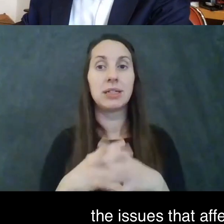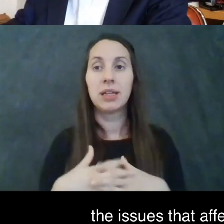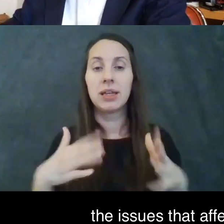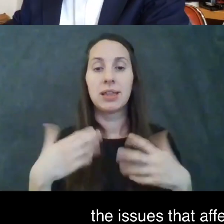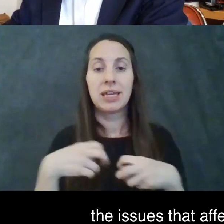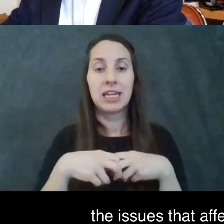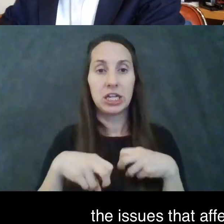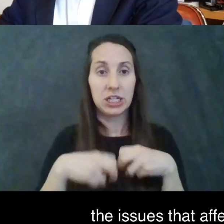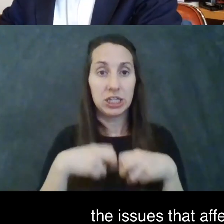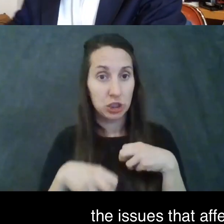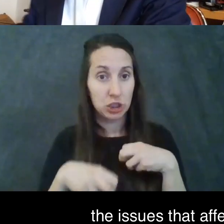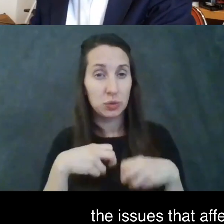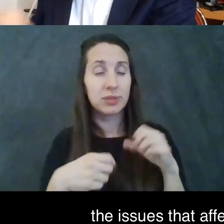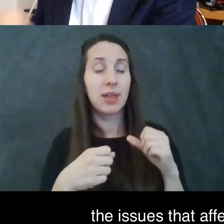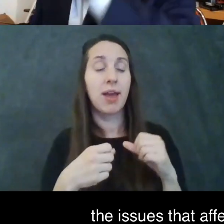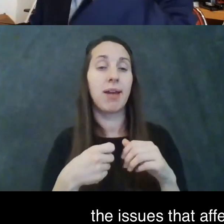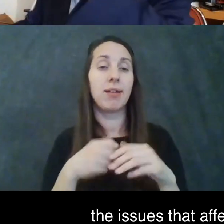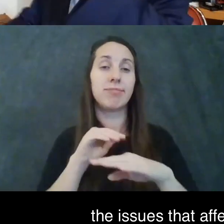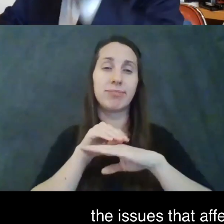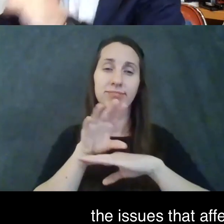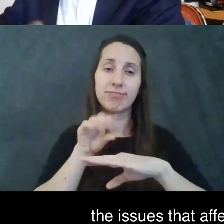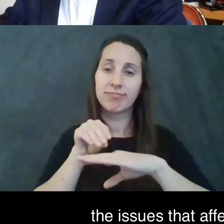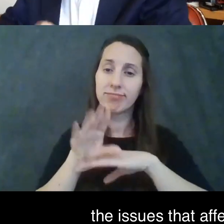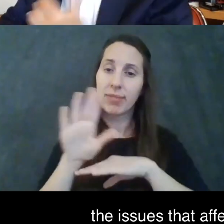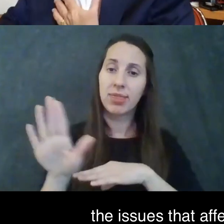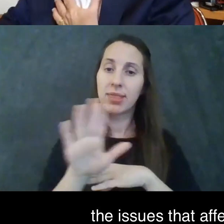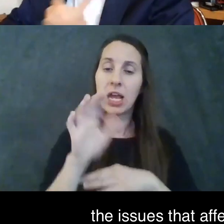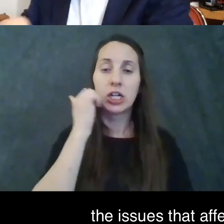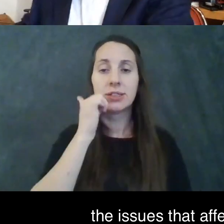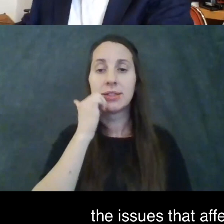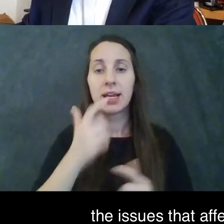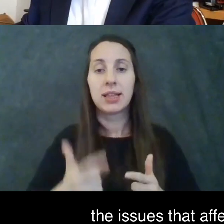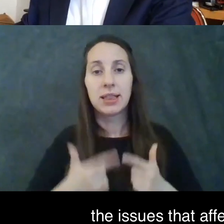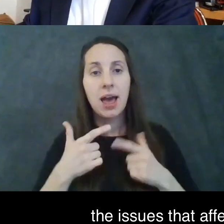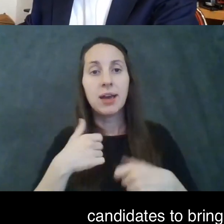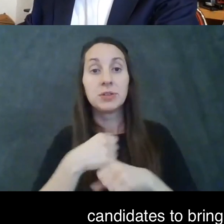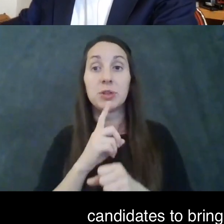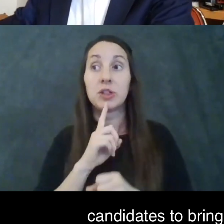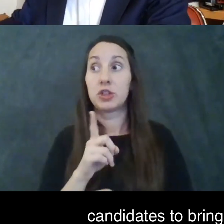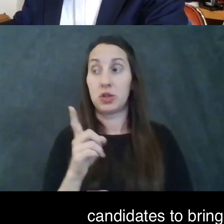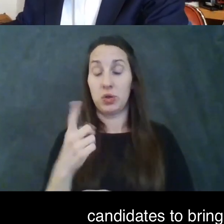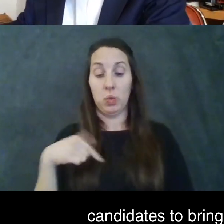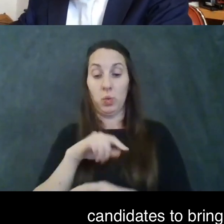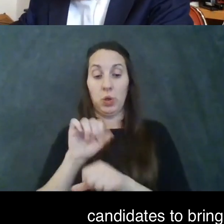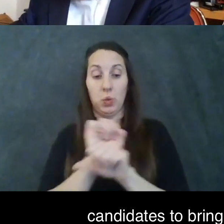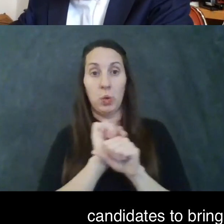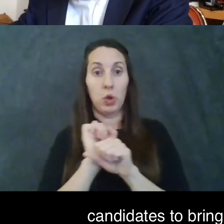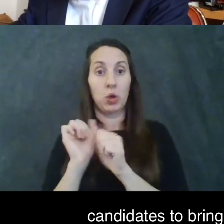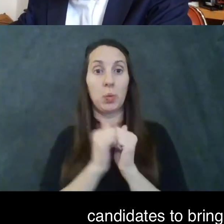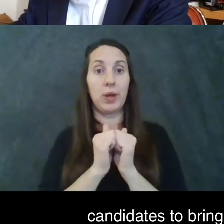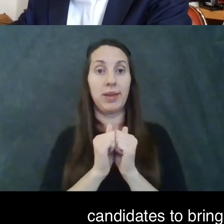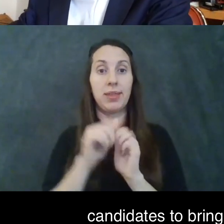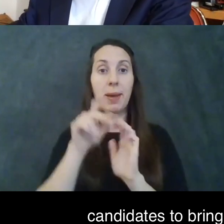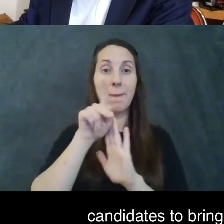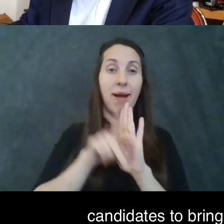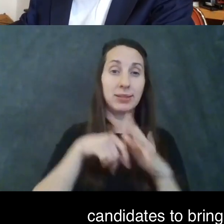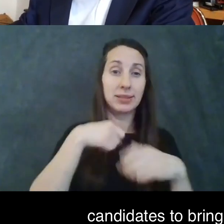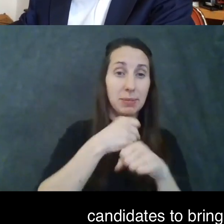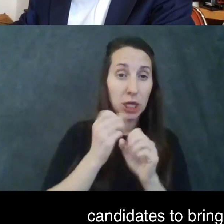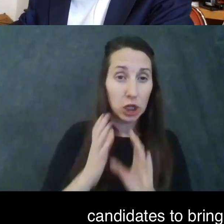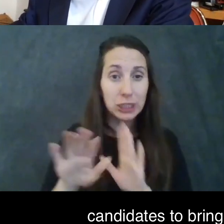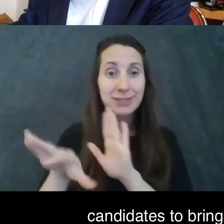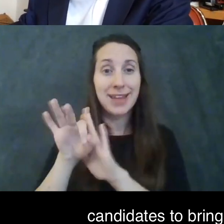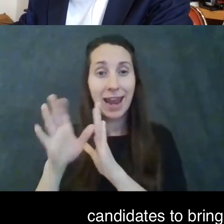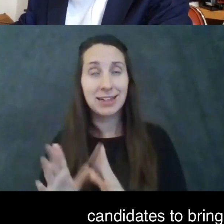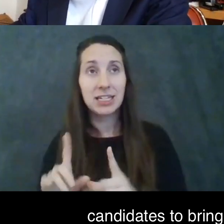issues that affect their daily lives, and make sure that they are working with policymakers and candidates to bring that message home.